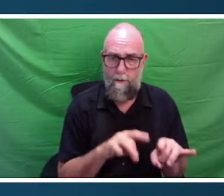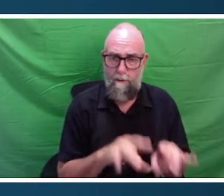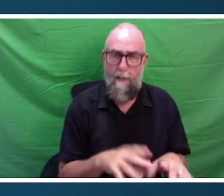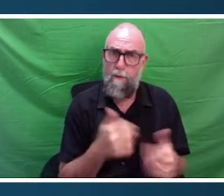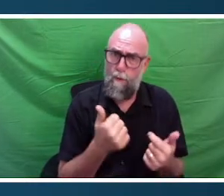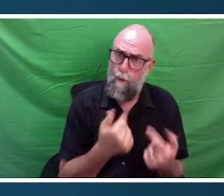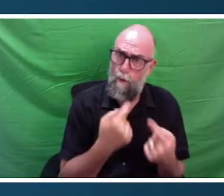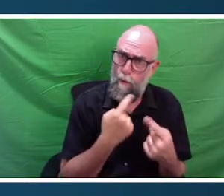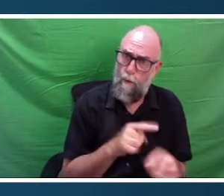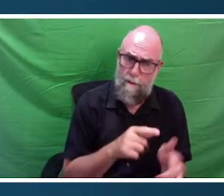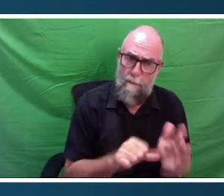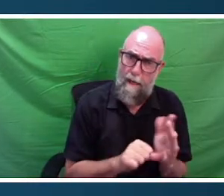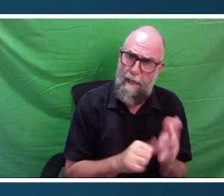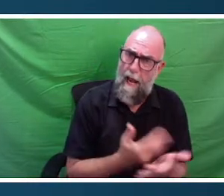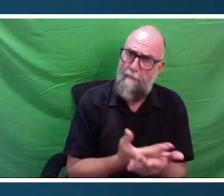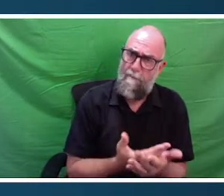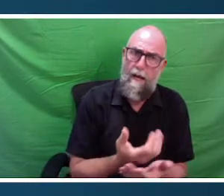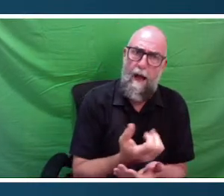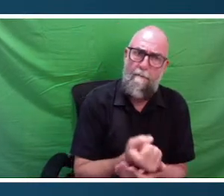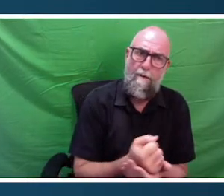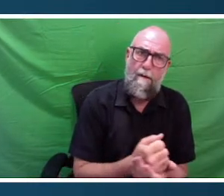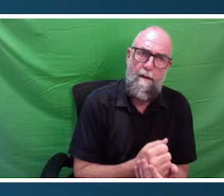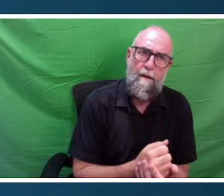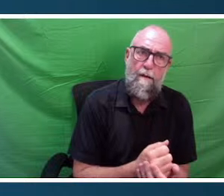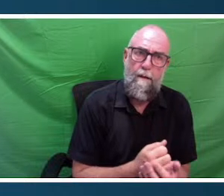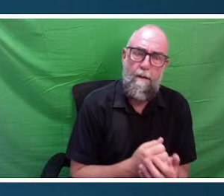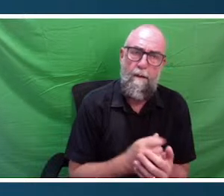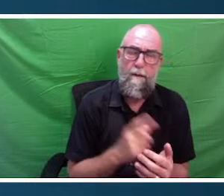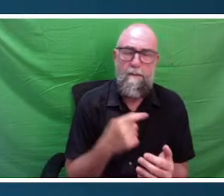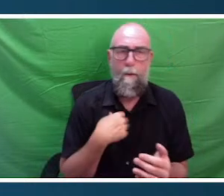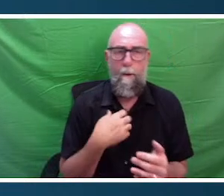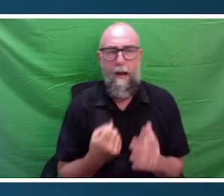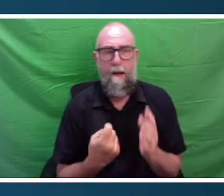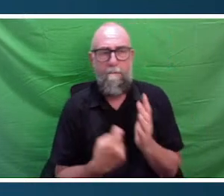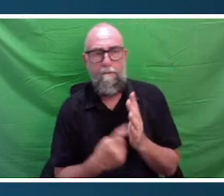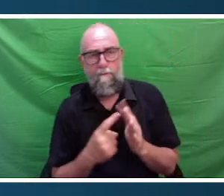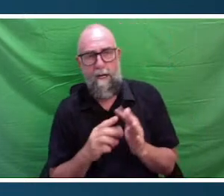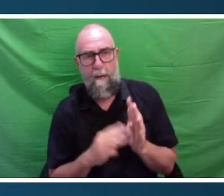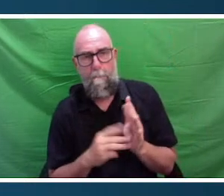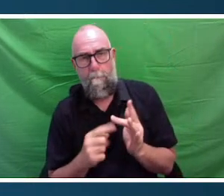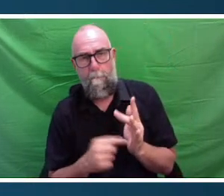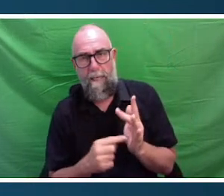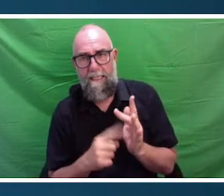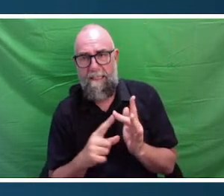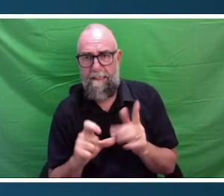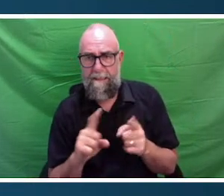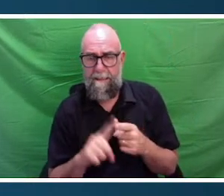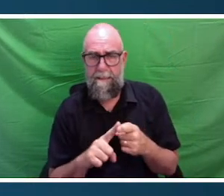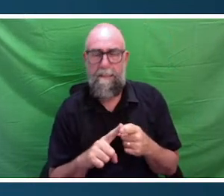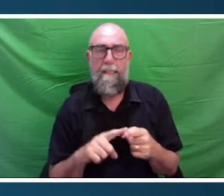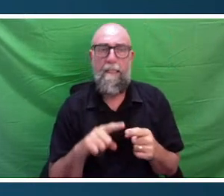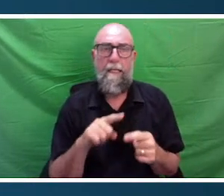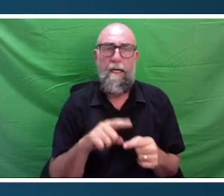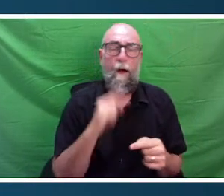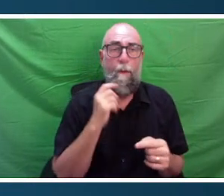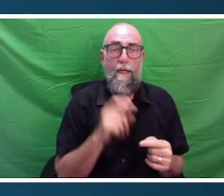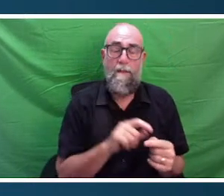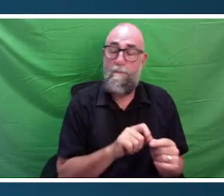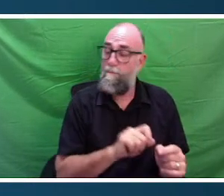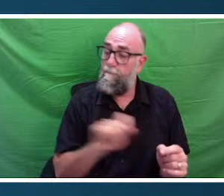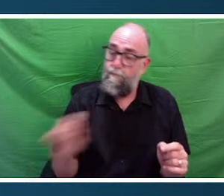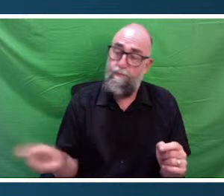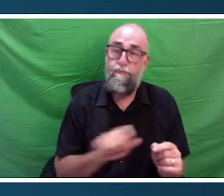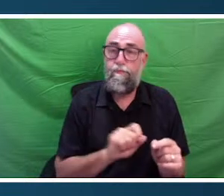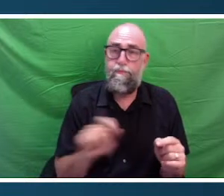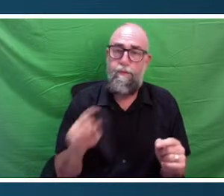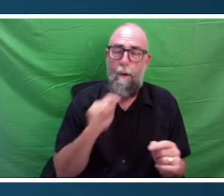So the average remittance, the median remittance for someone who sends it regularly, every week or fortnight, is about $500 Australian per week or fortnight. So